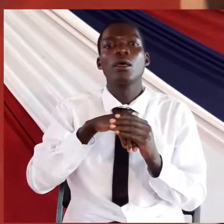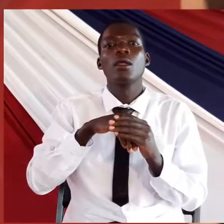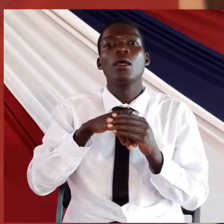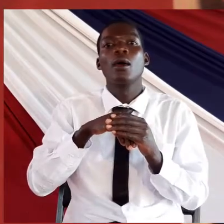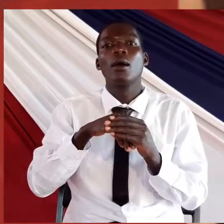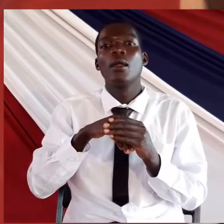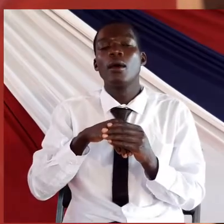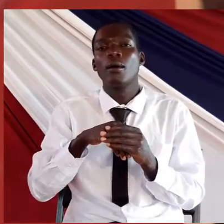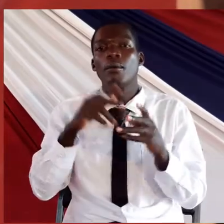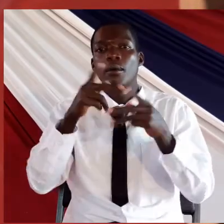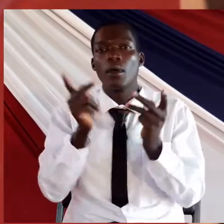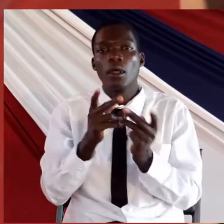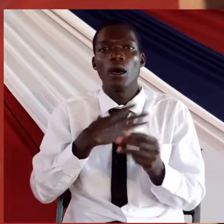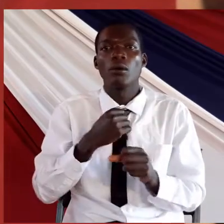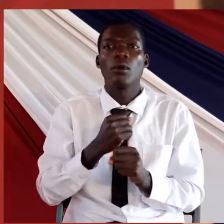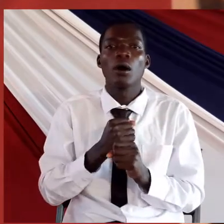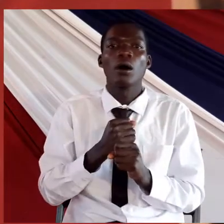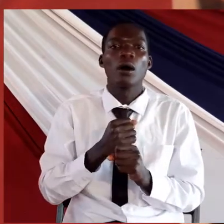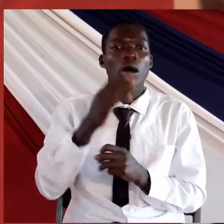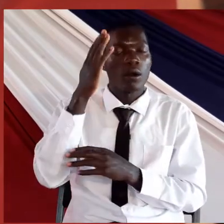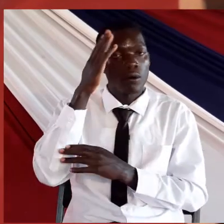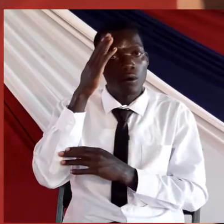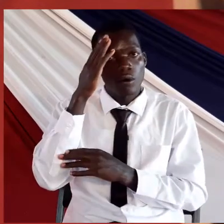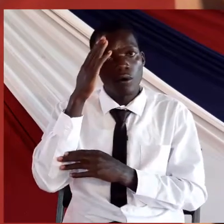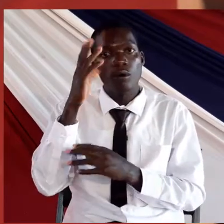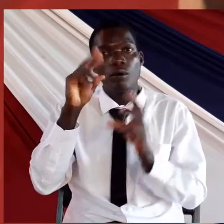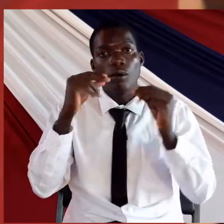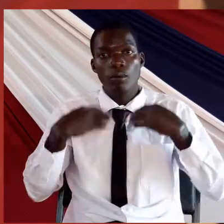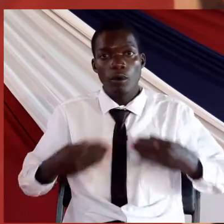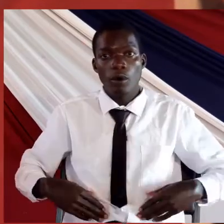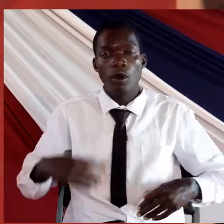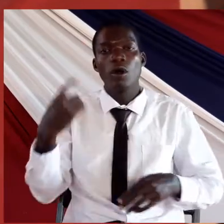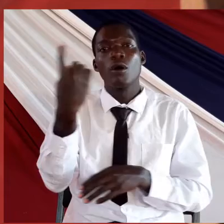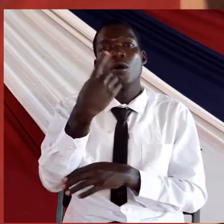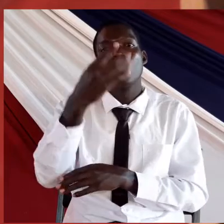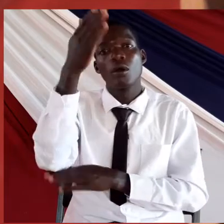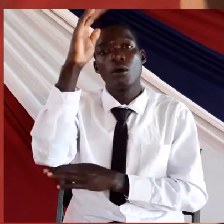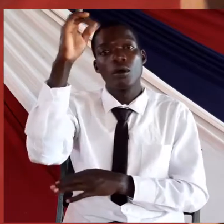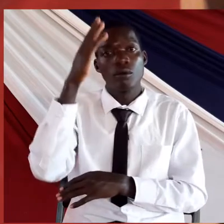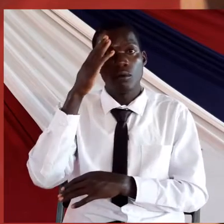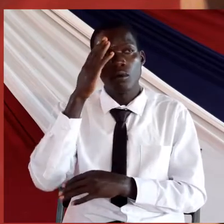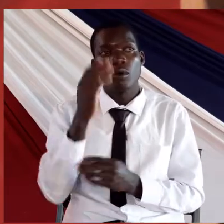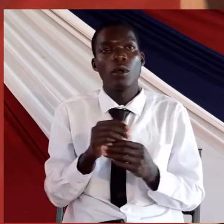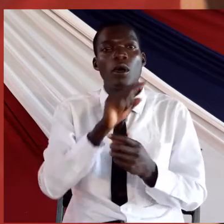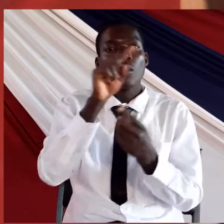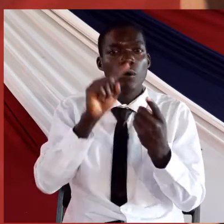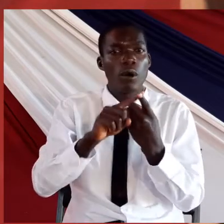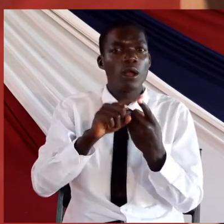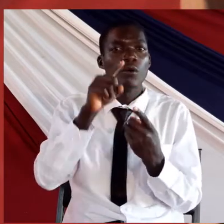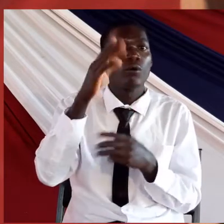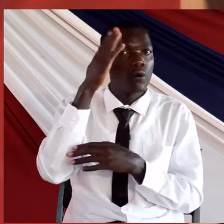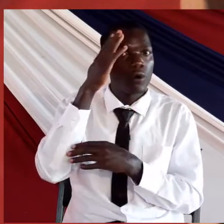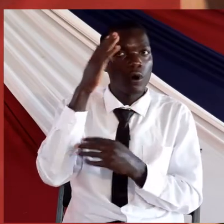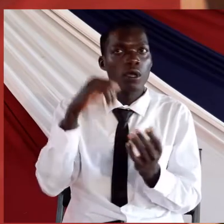its working? Mm-hmm. Nothing, nobody. Mm-hmm. Only God knows. Yes. So when we look at it, a